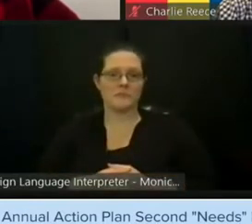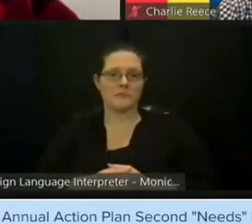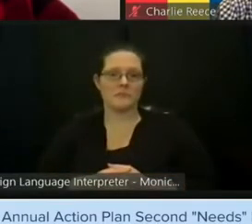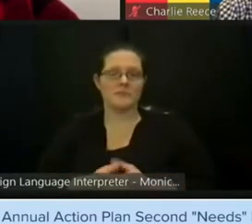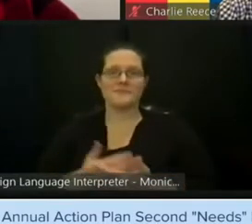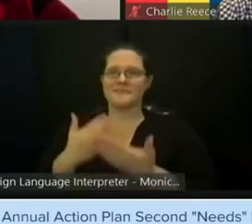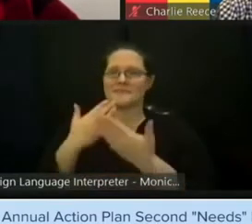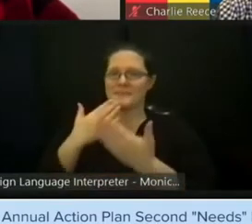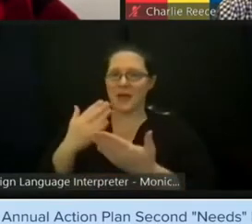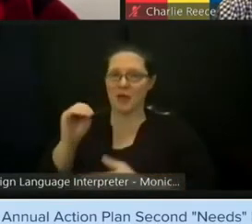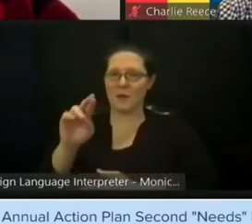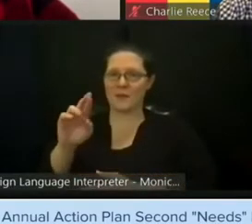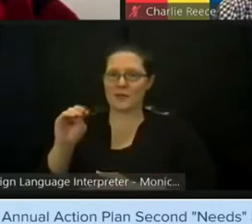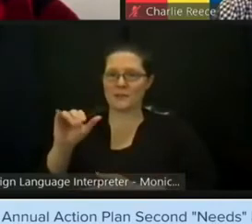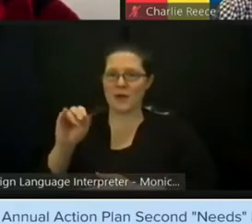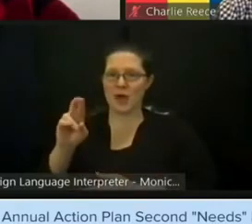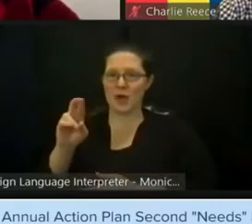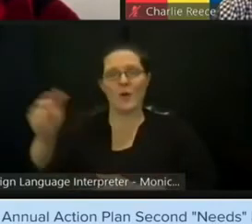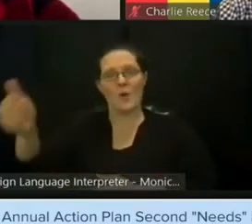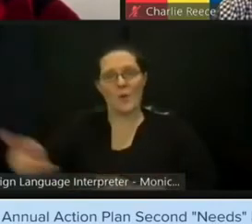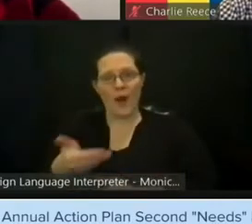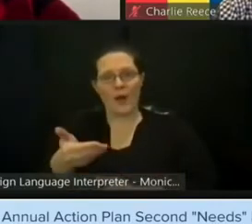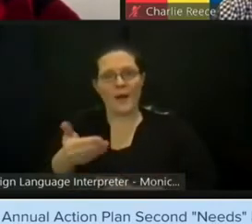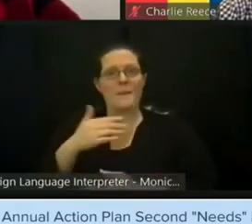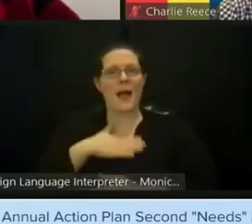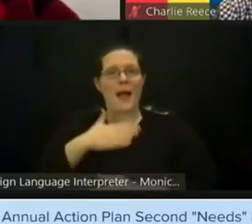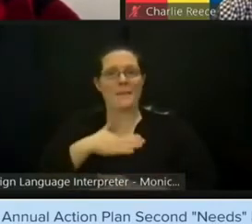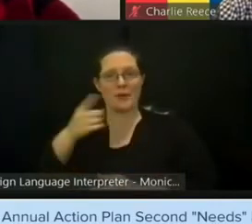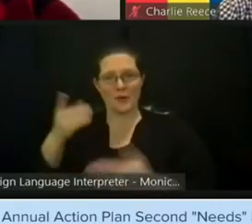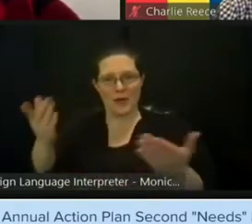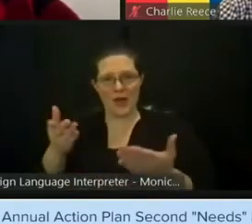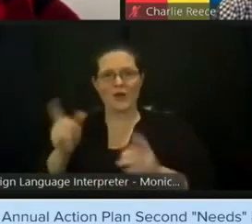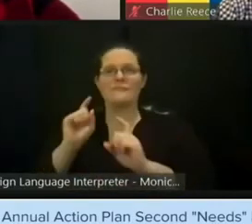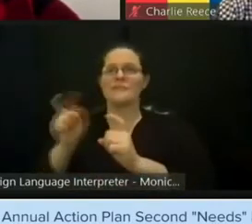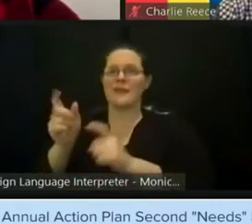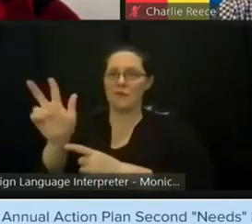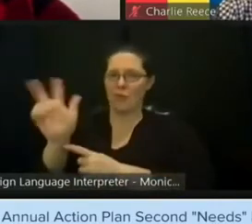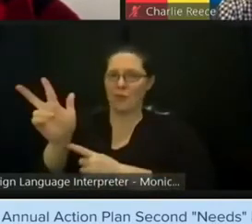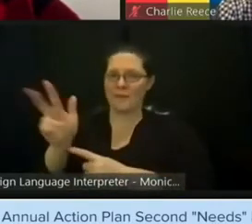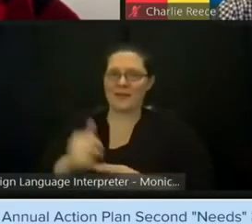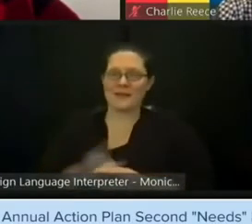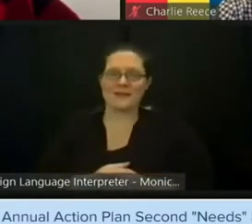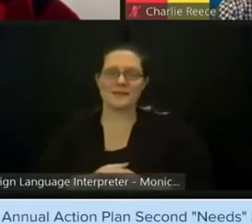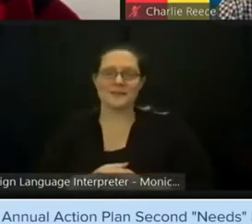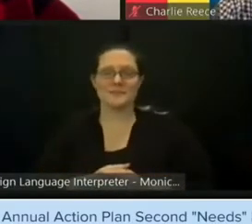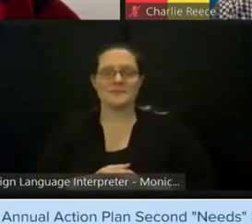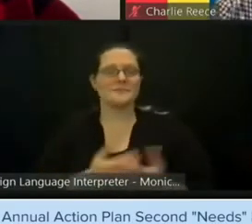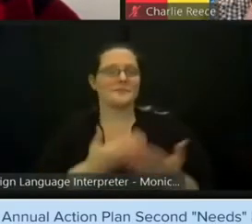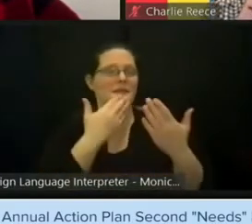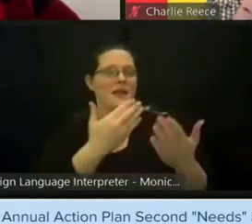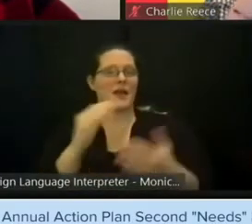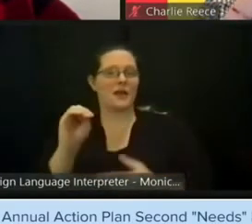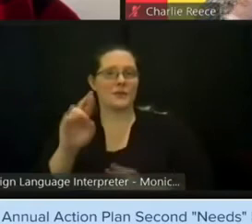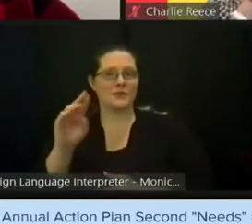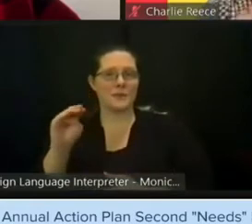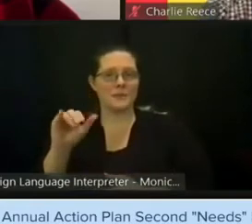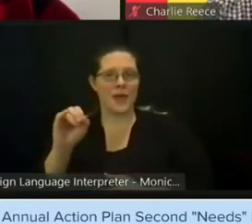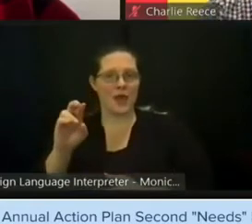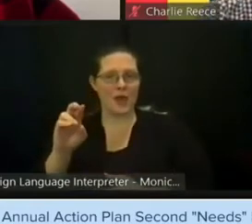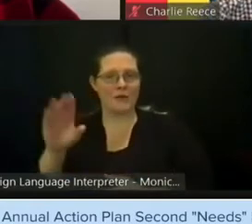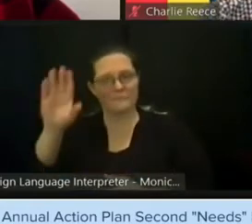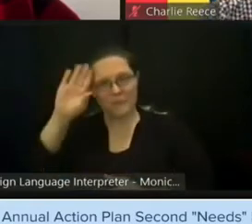Thank you, Mr. Mayor. Welcome, Ms. Adams. We're glad to have you, and you also have 3 minutes. Thank you, Mr. Mayor,